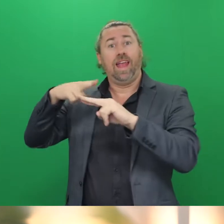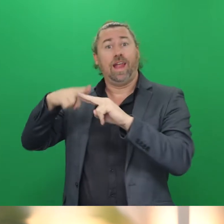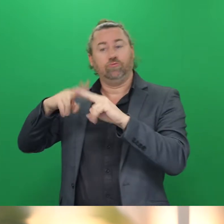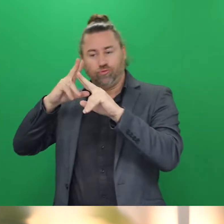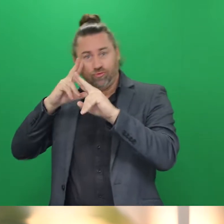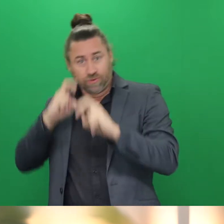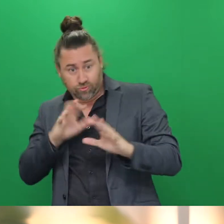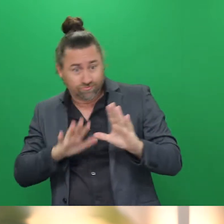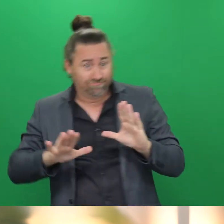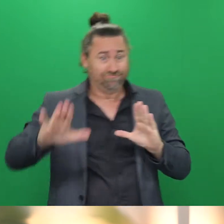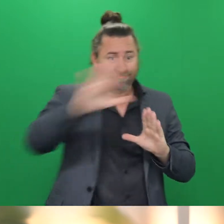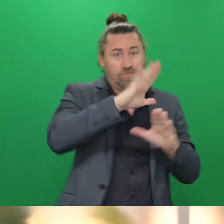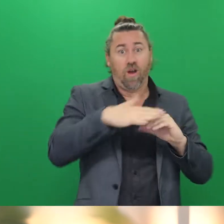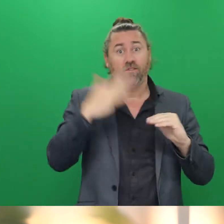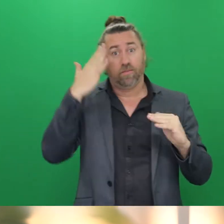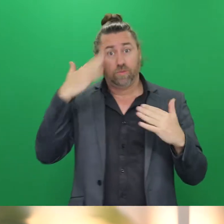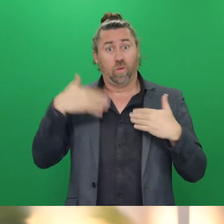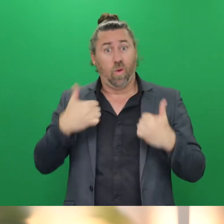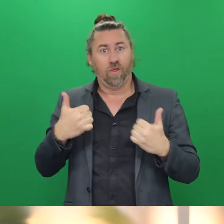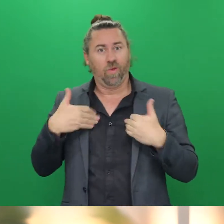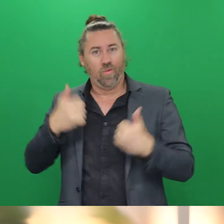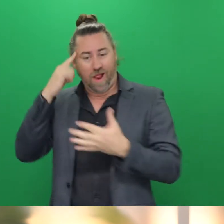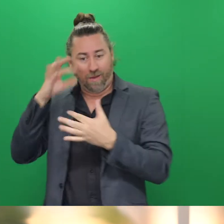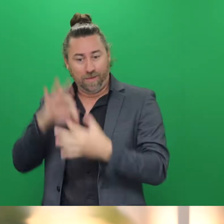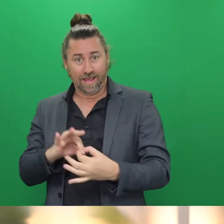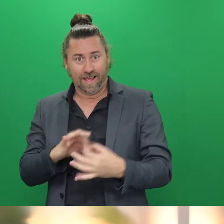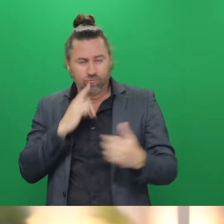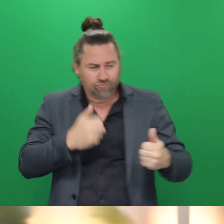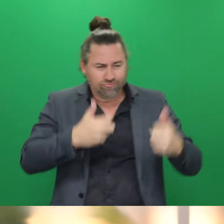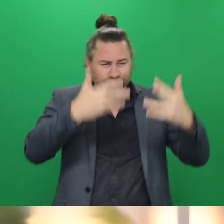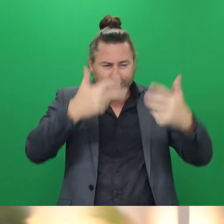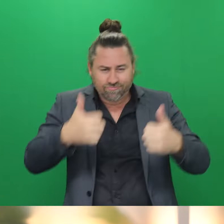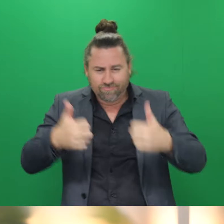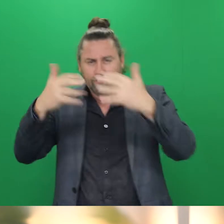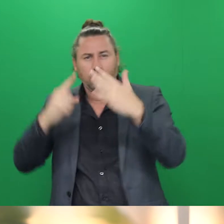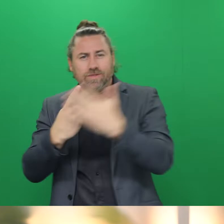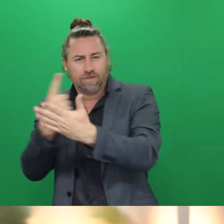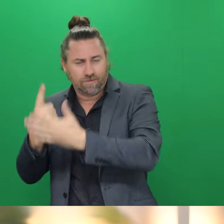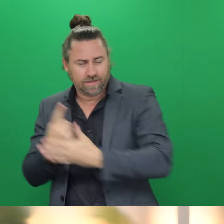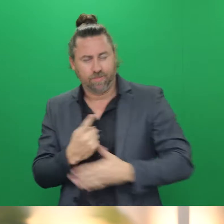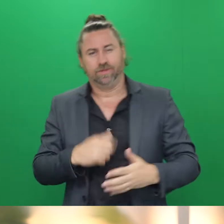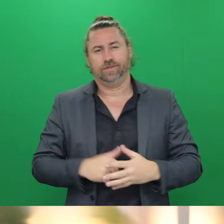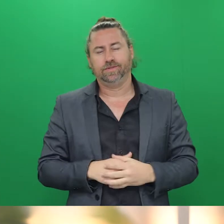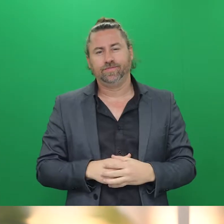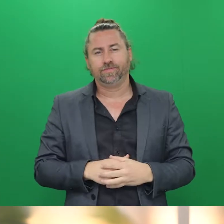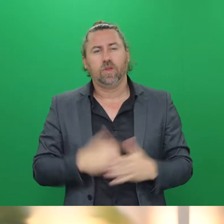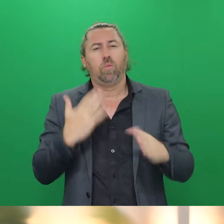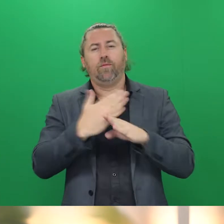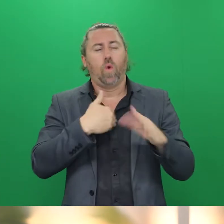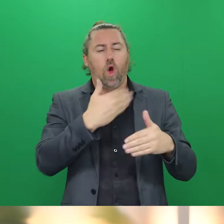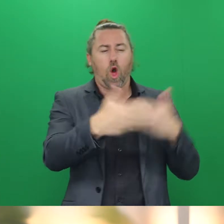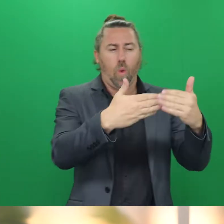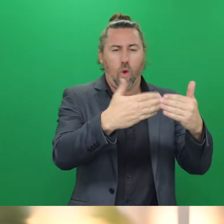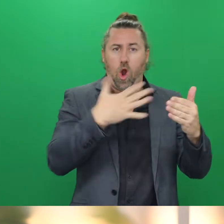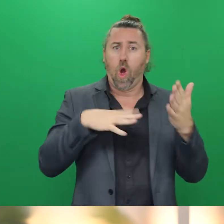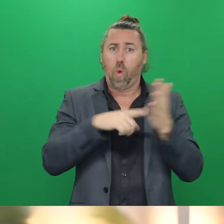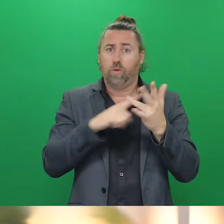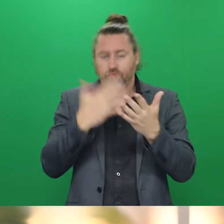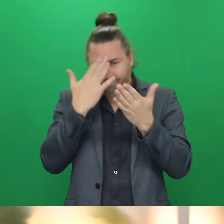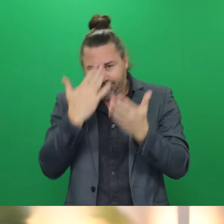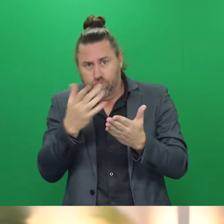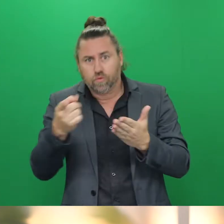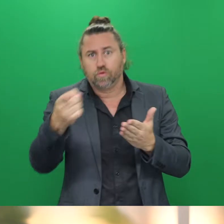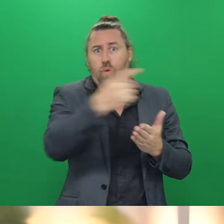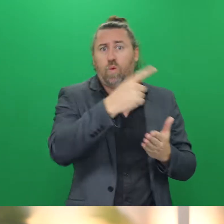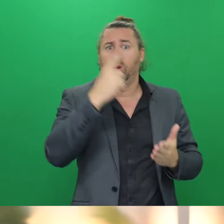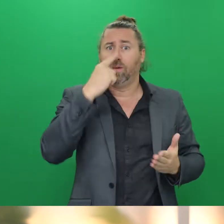and Wellbeing. Before getting into the results, I want first to acknowledge those people among us who have a lived or